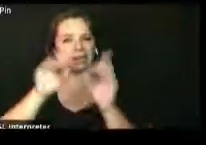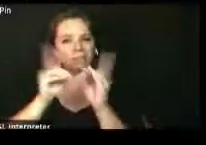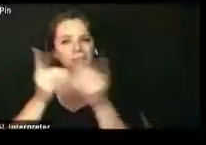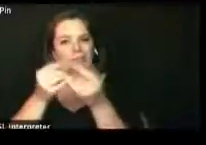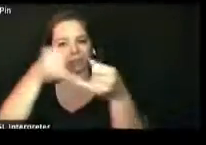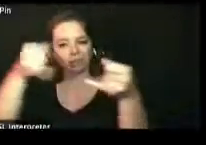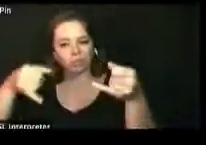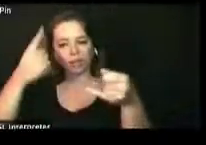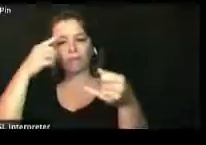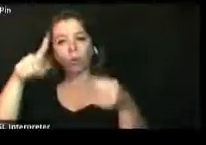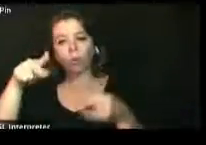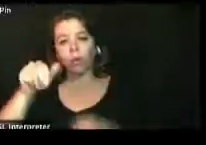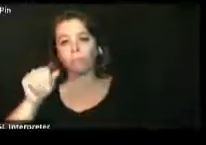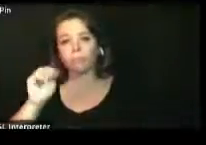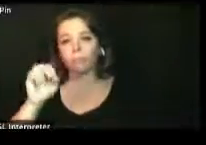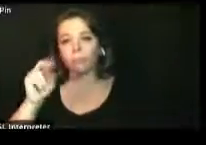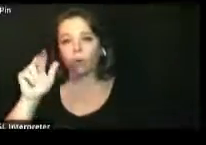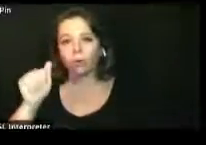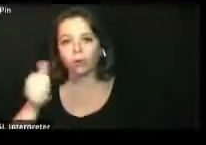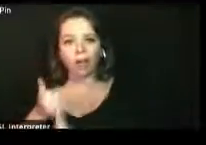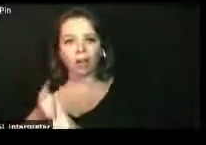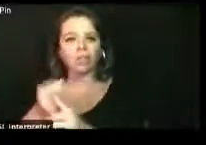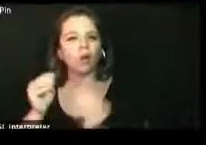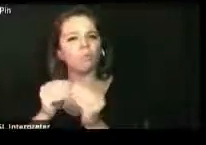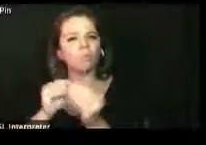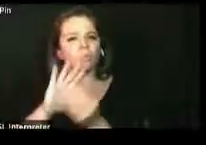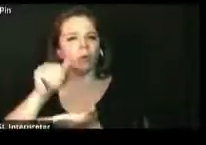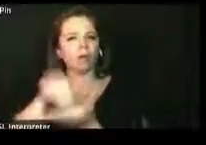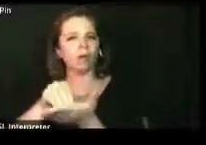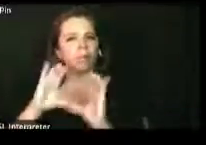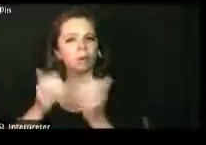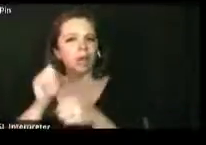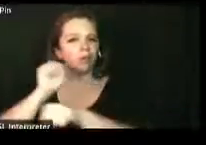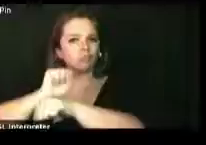Pomona. Pomona is a middle-class working town.